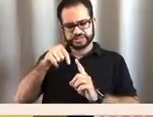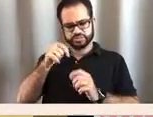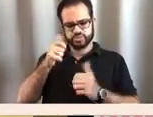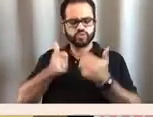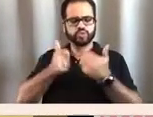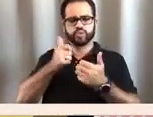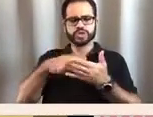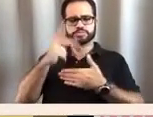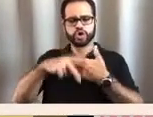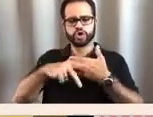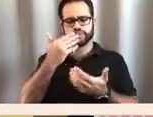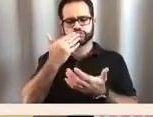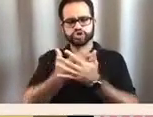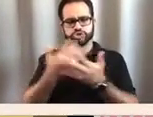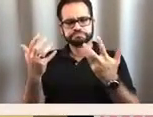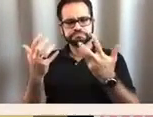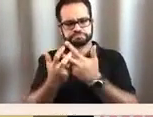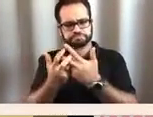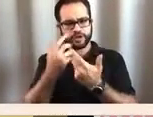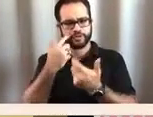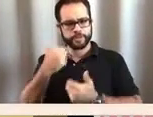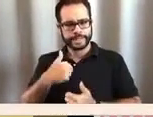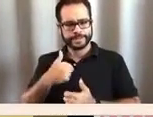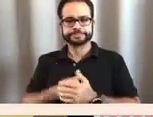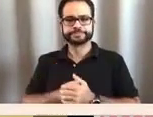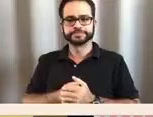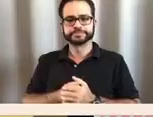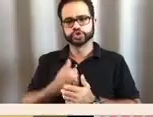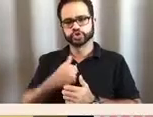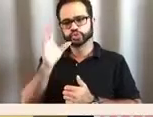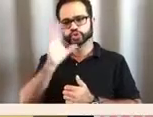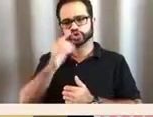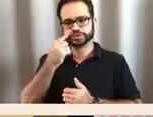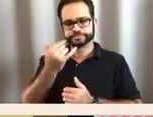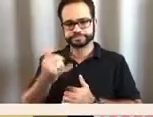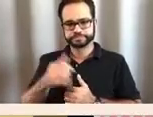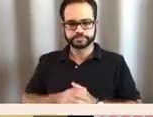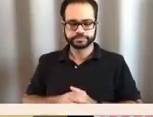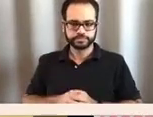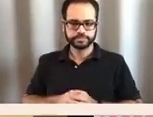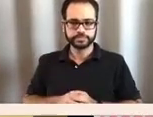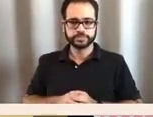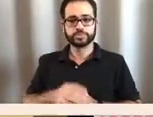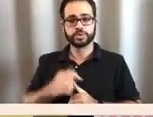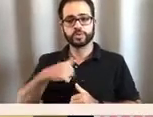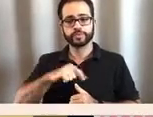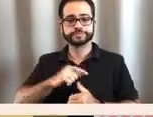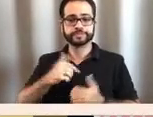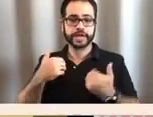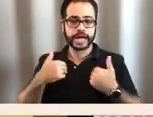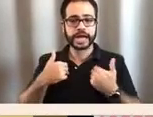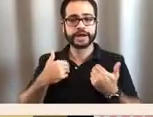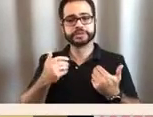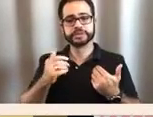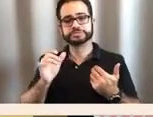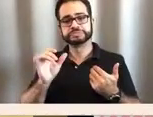is the right program for me? And so we'll look at that. Well, we got a pretty